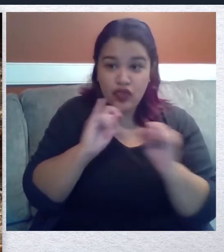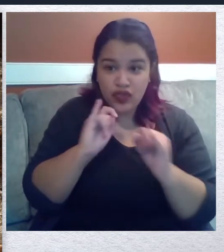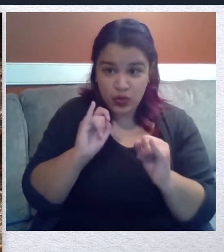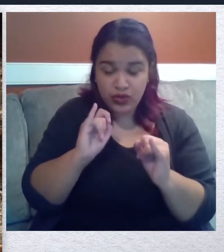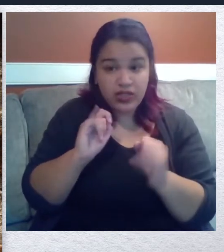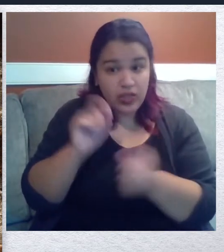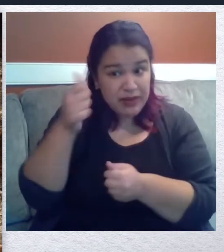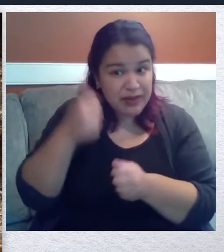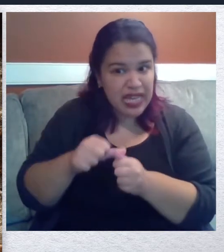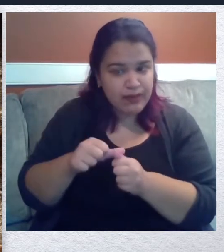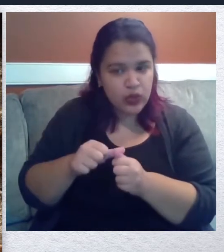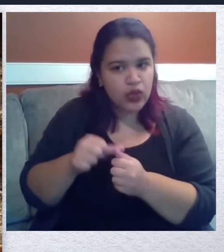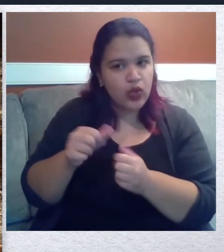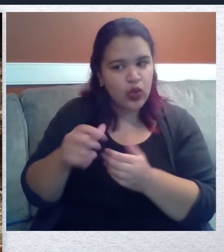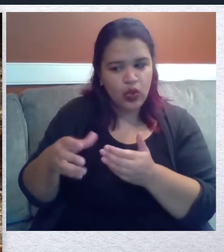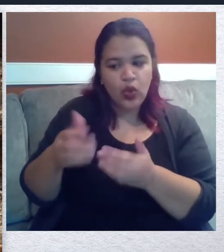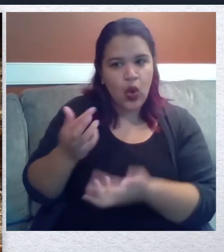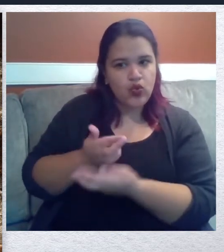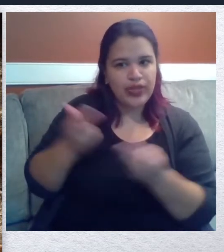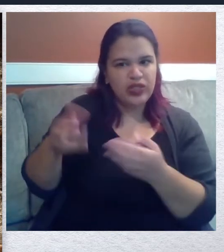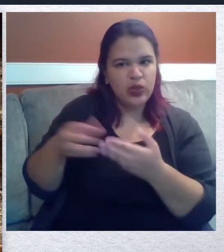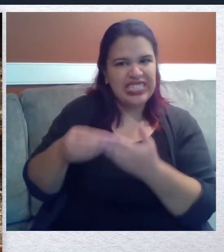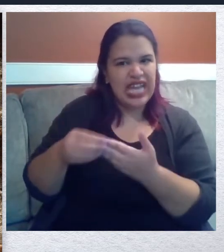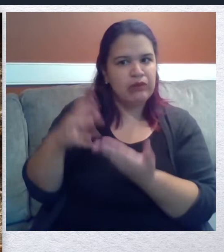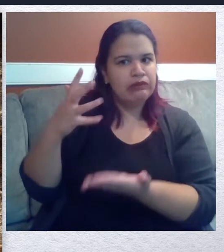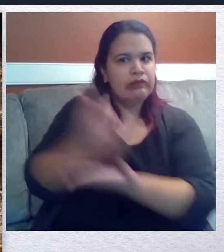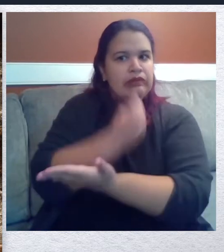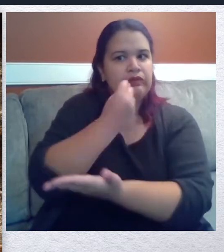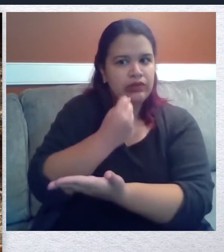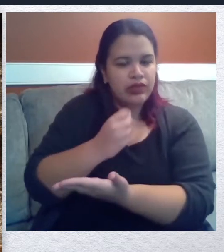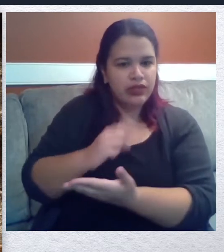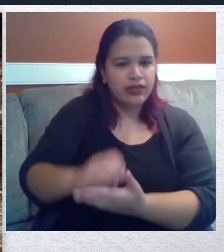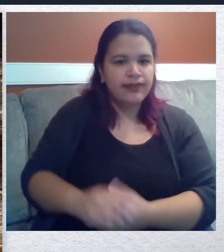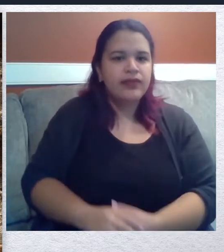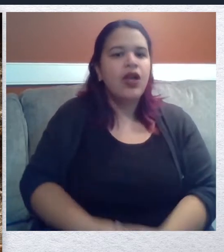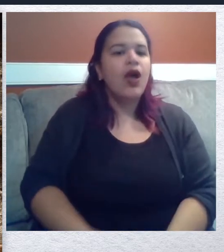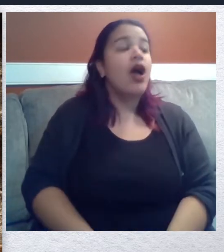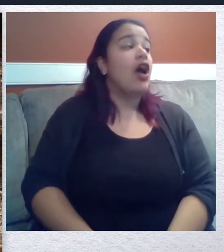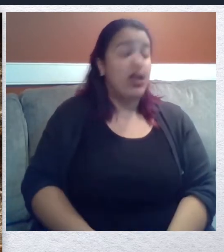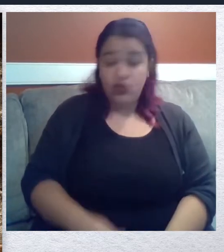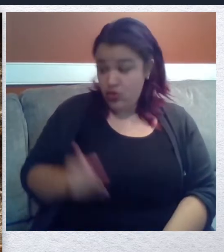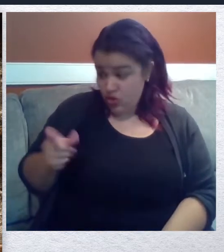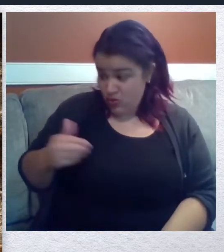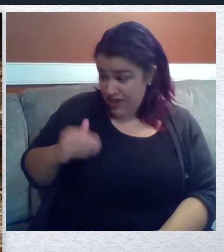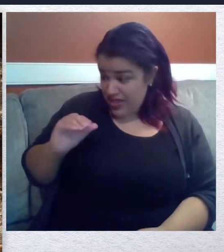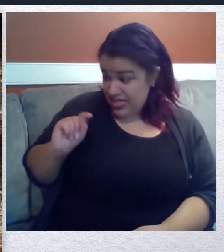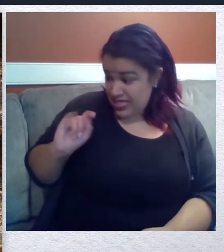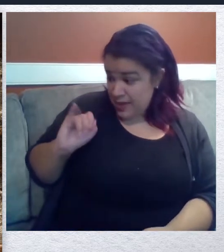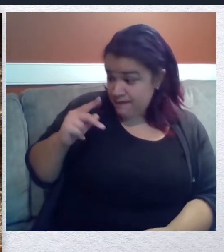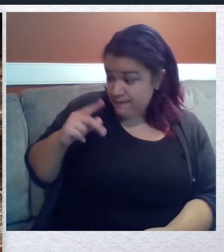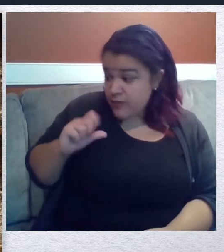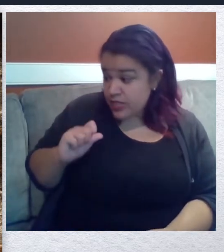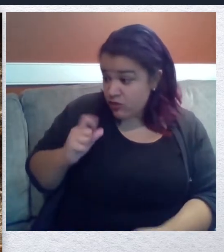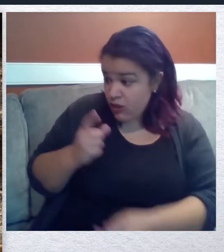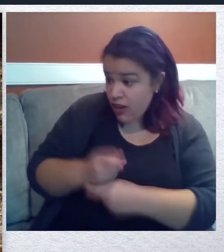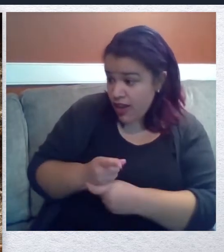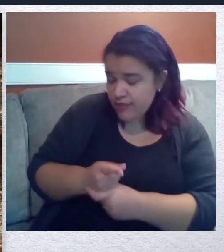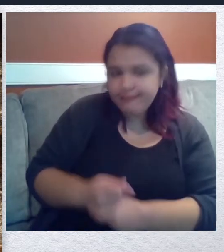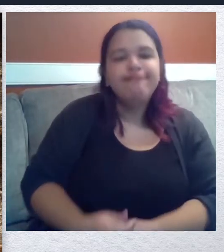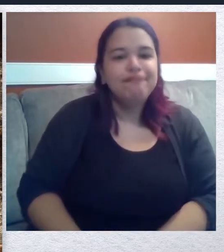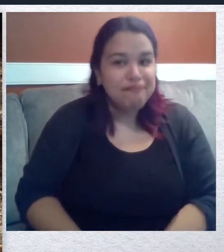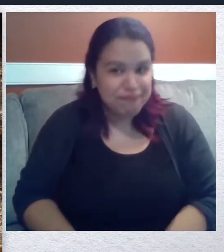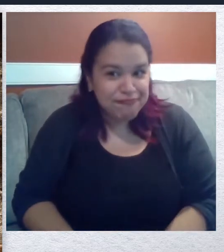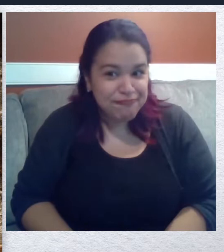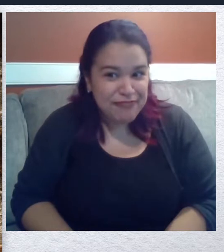answer behavioral-based questions. I sure do, James. A good place to start might be